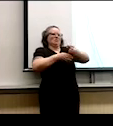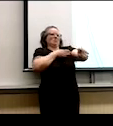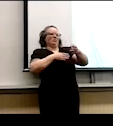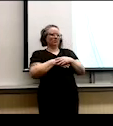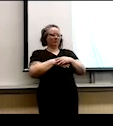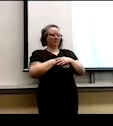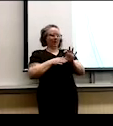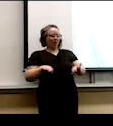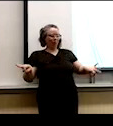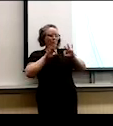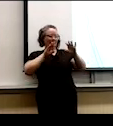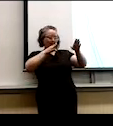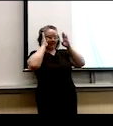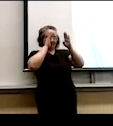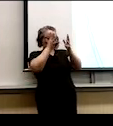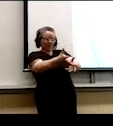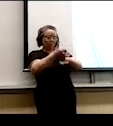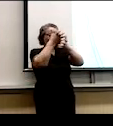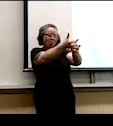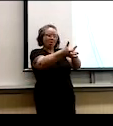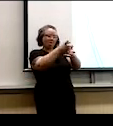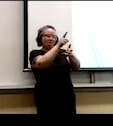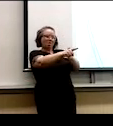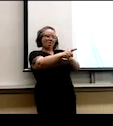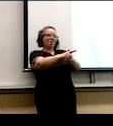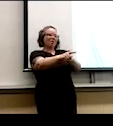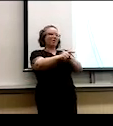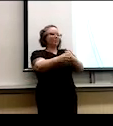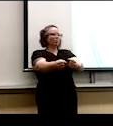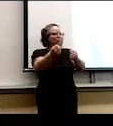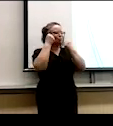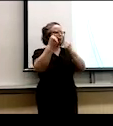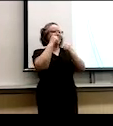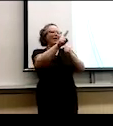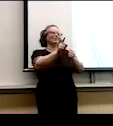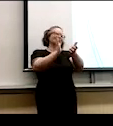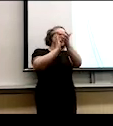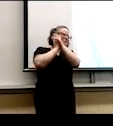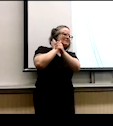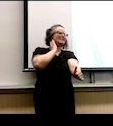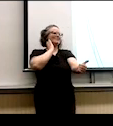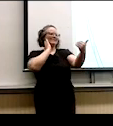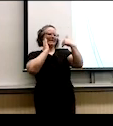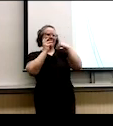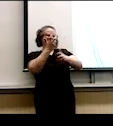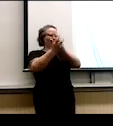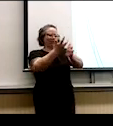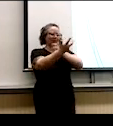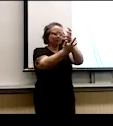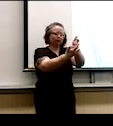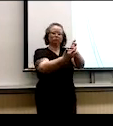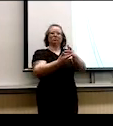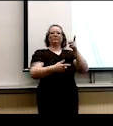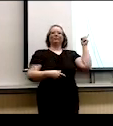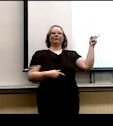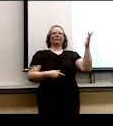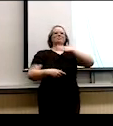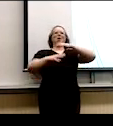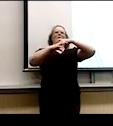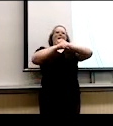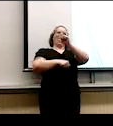are as an individual and what their talents are. Oh yes, here's my ABCDF. So you're gonna assess their